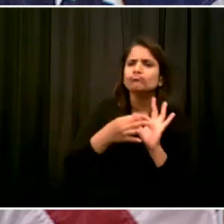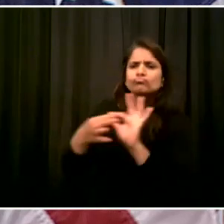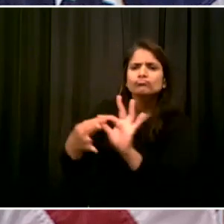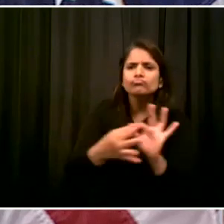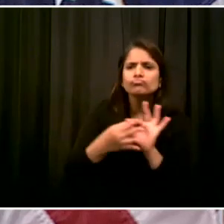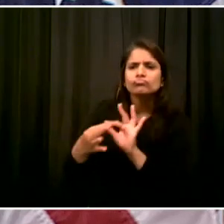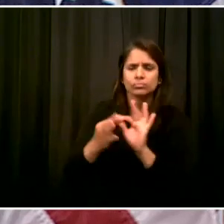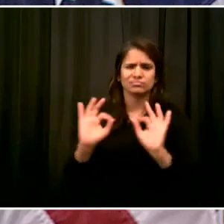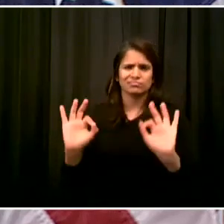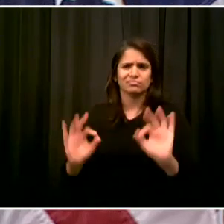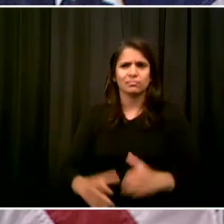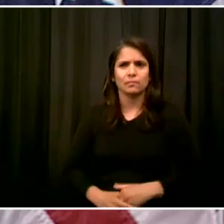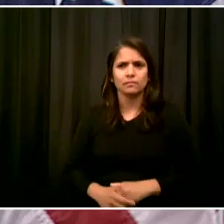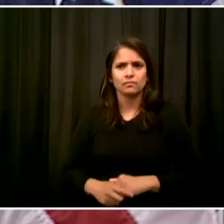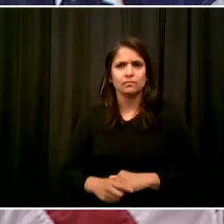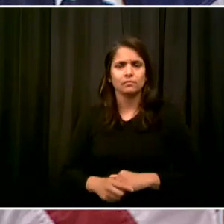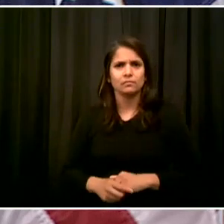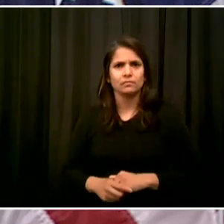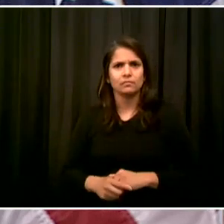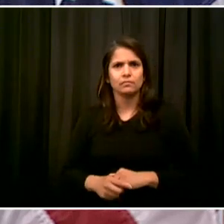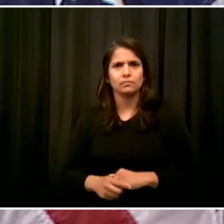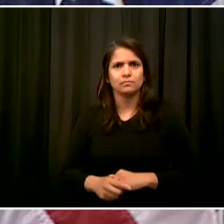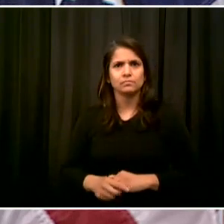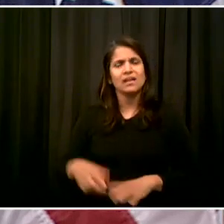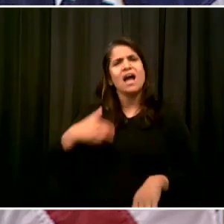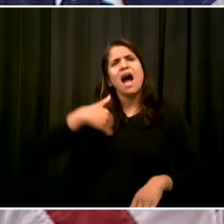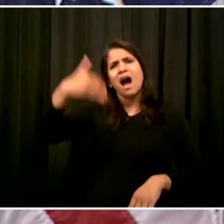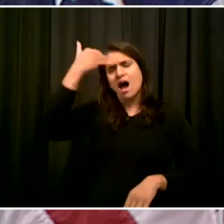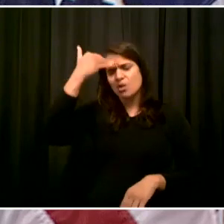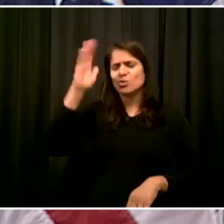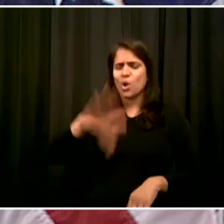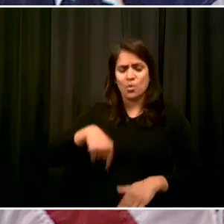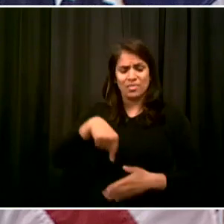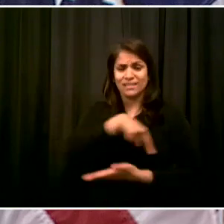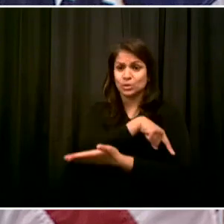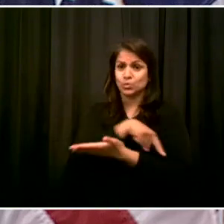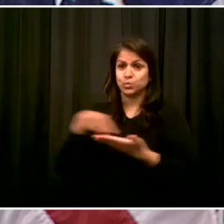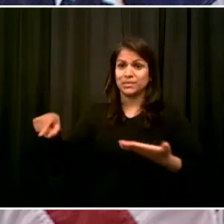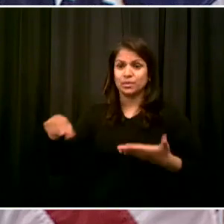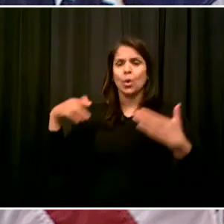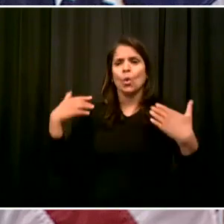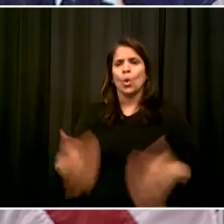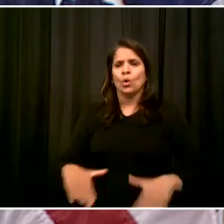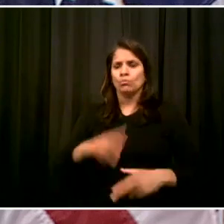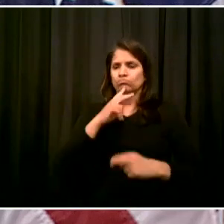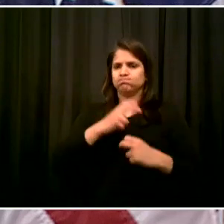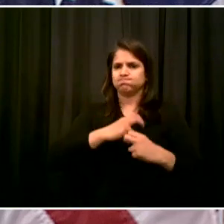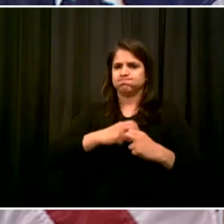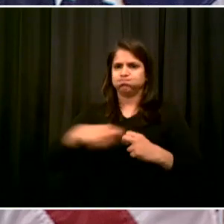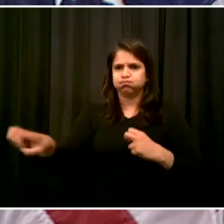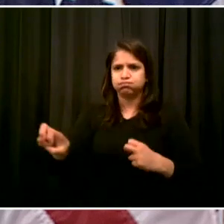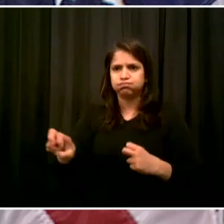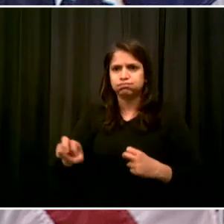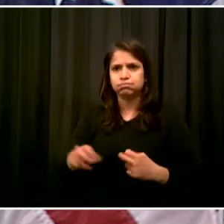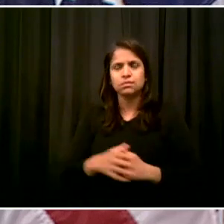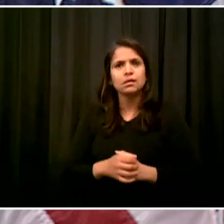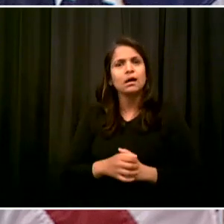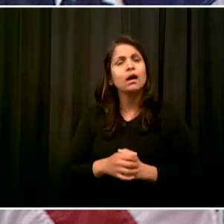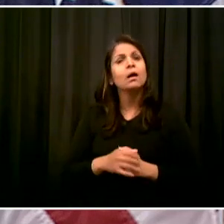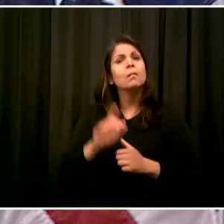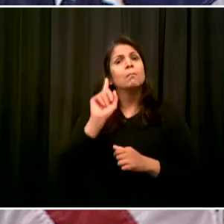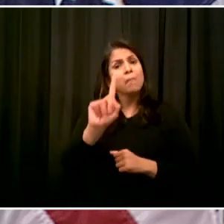it has been a tough time in many ways, but it is a reminder that we have to do something different and something better, and we